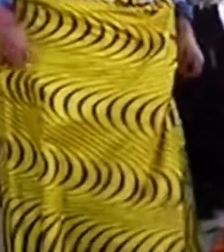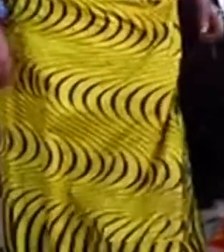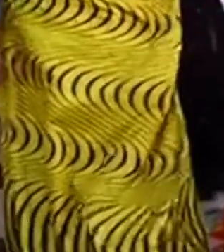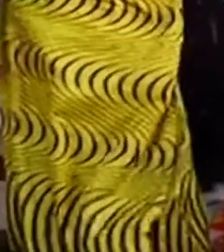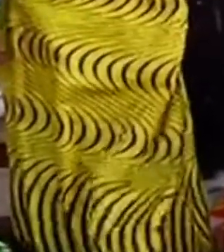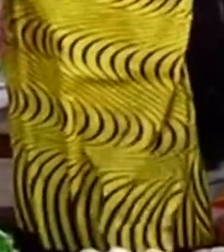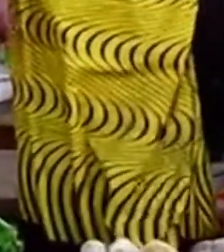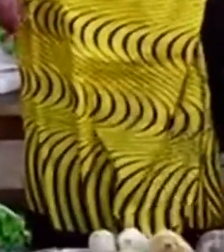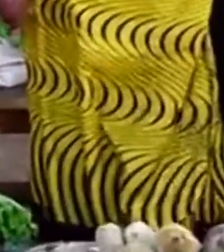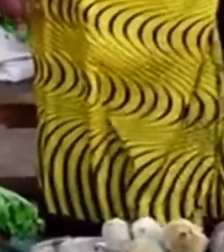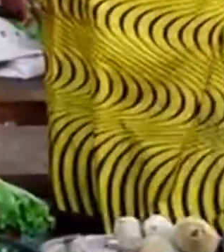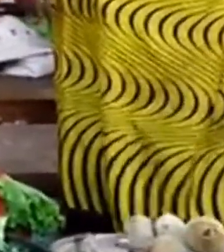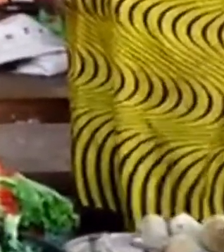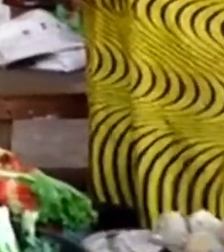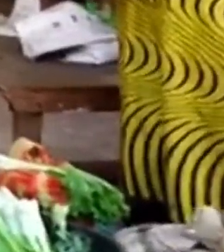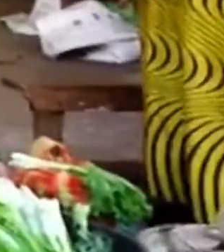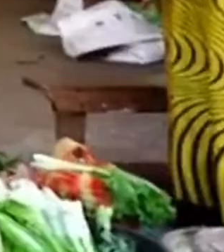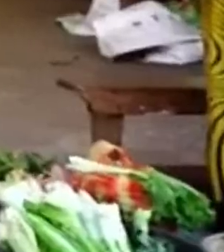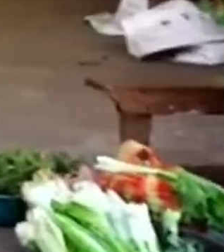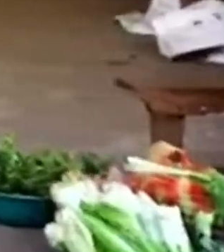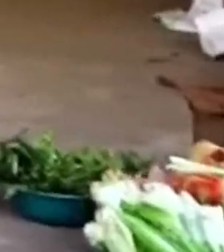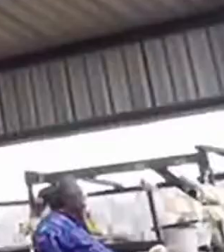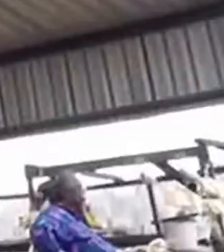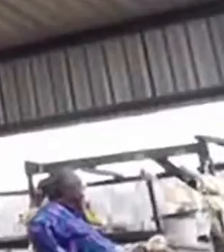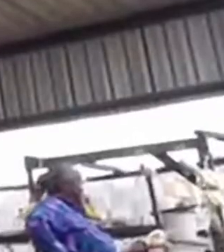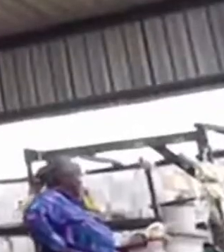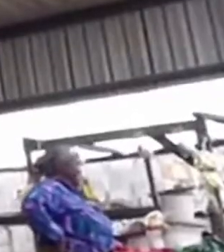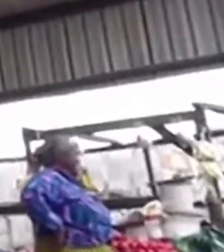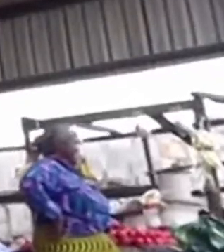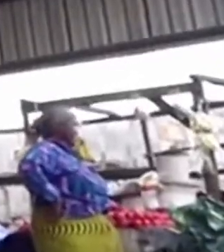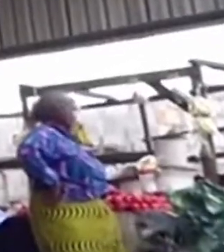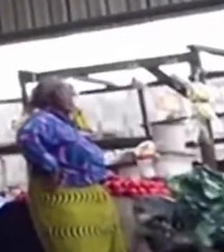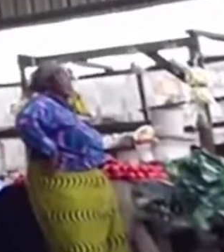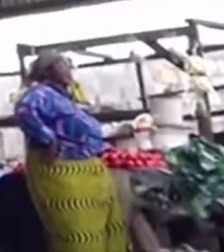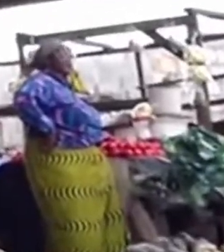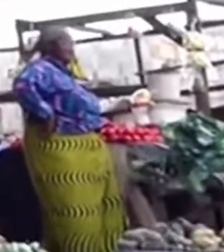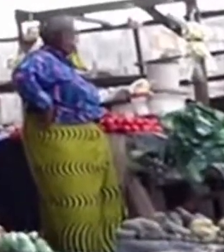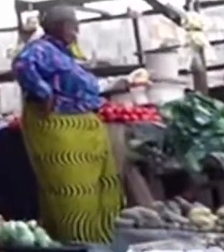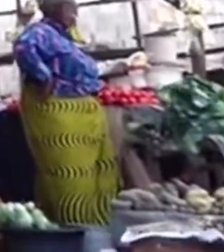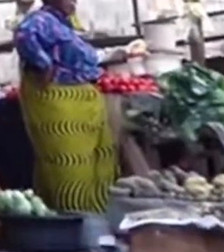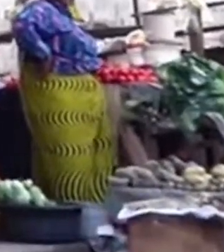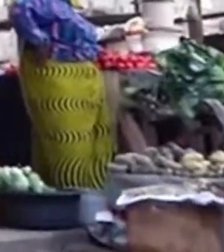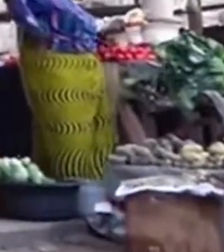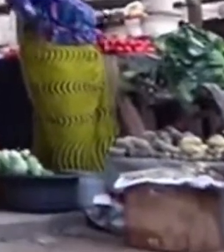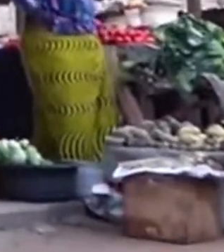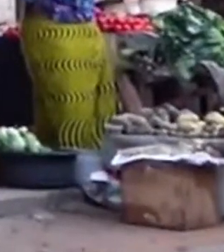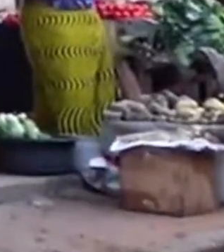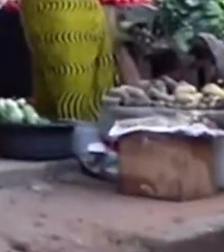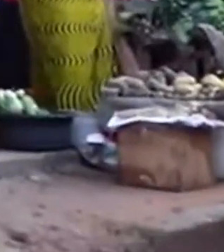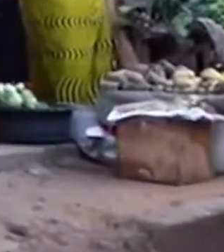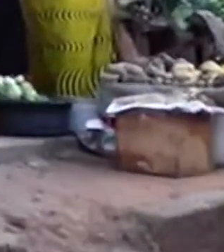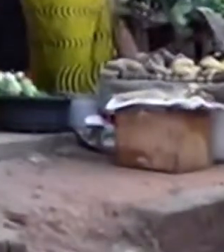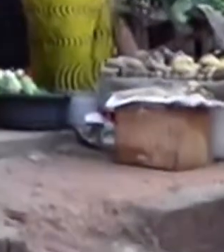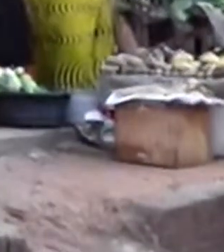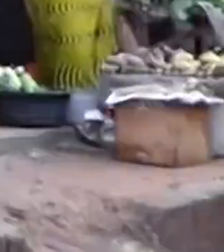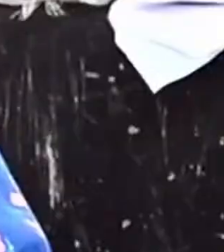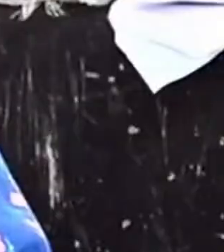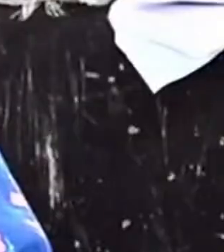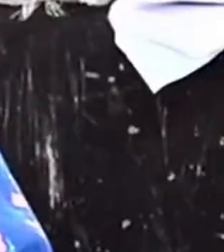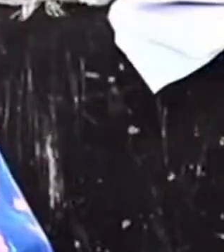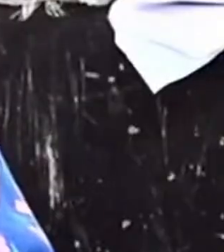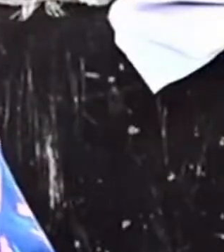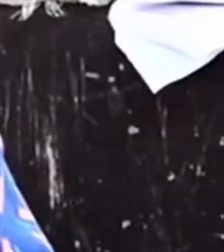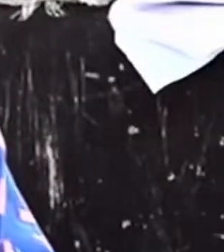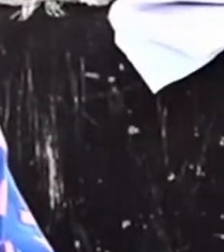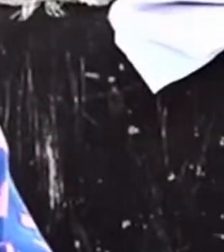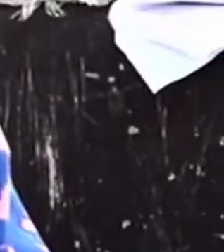smile about because they are now trading in a conducive environment after the construction of a market shelter. Bakalibe